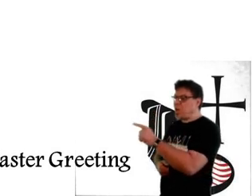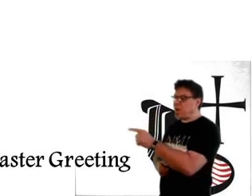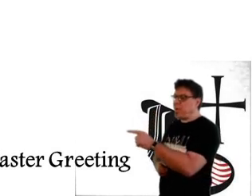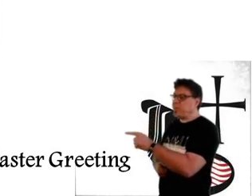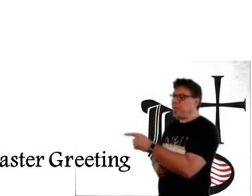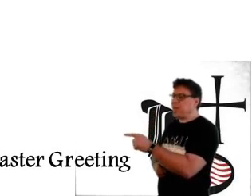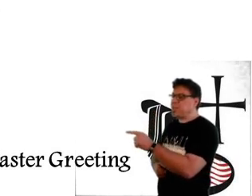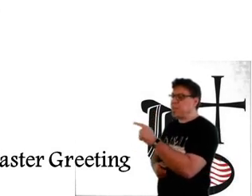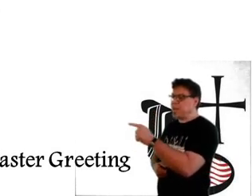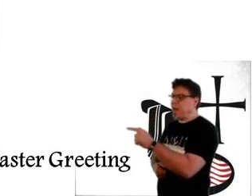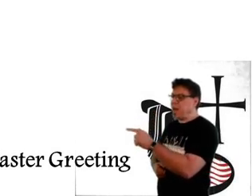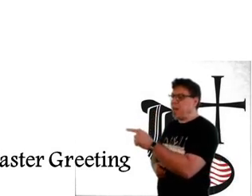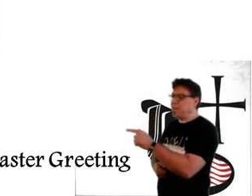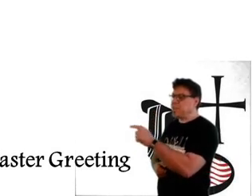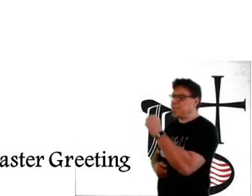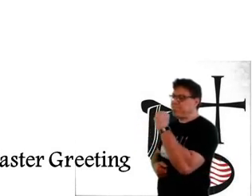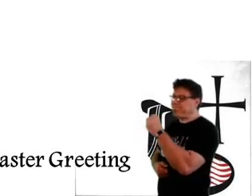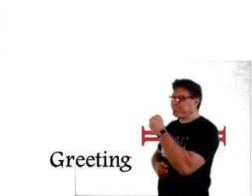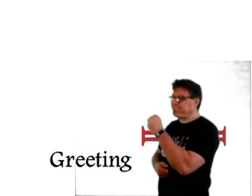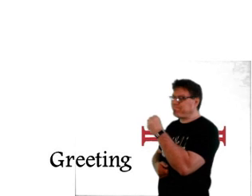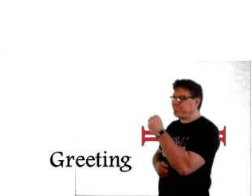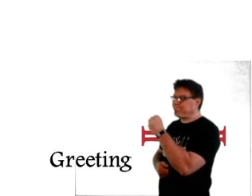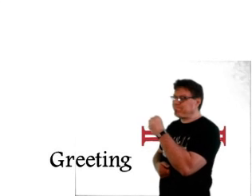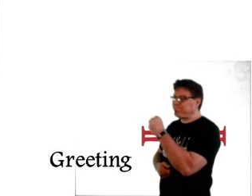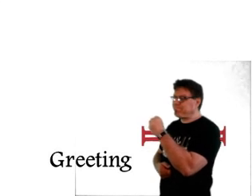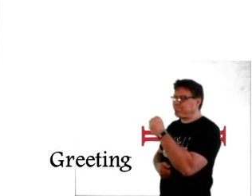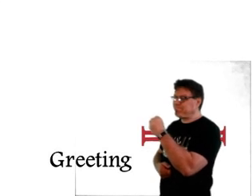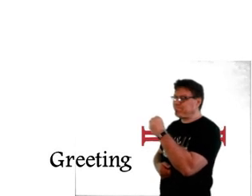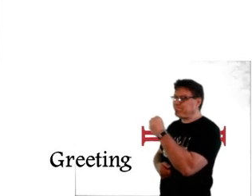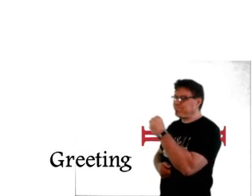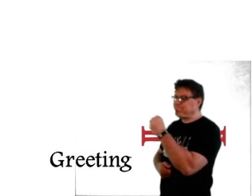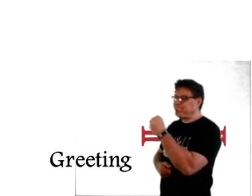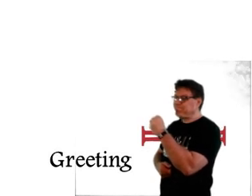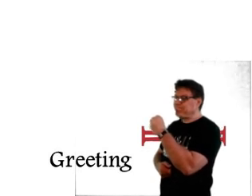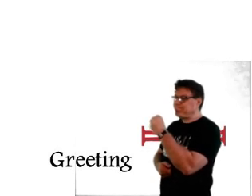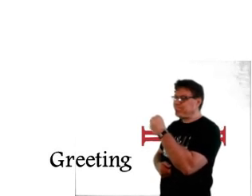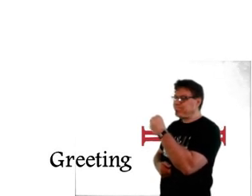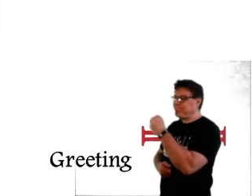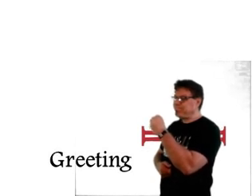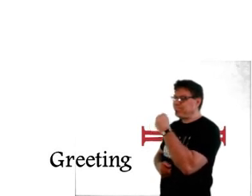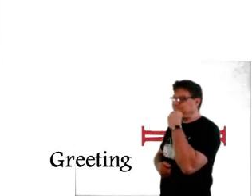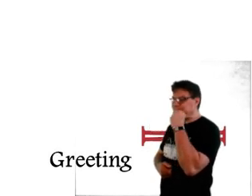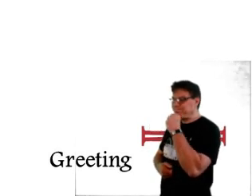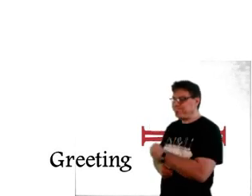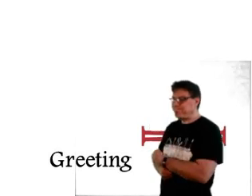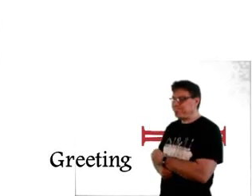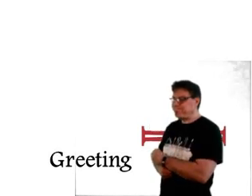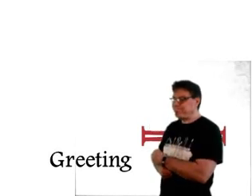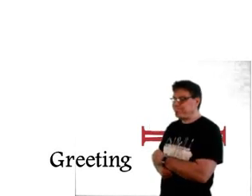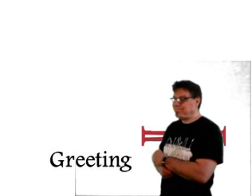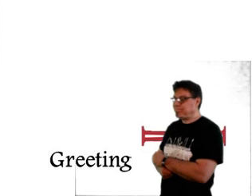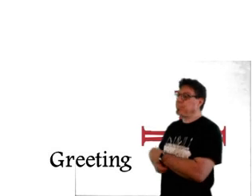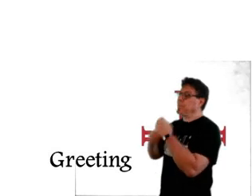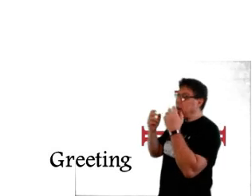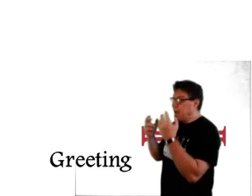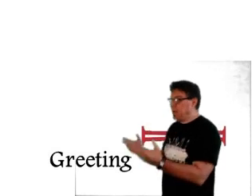Can we talk about this? Because the grace of our Lord Jesus Christ, the love of God, and the communion of the Holy